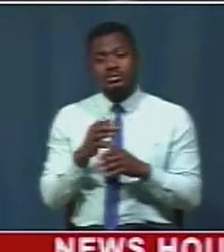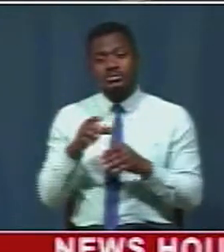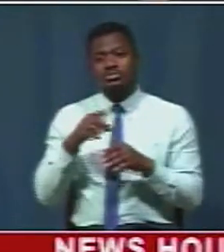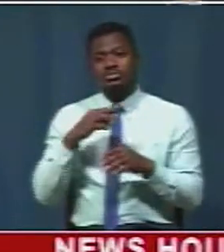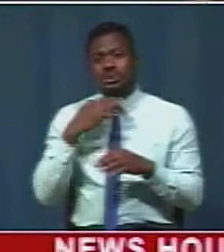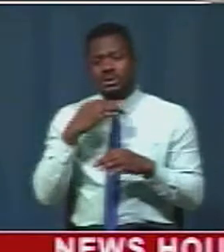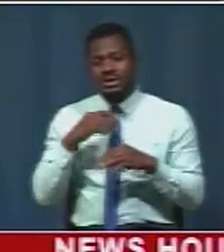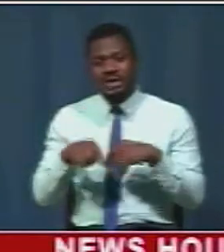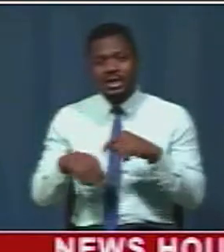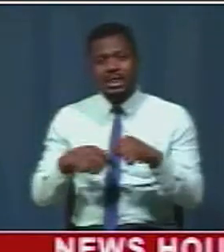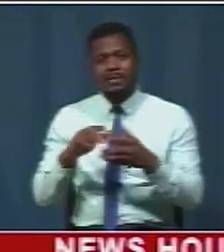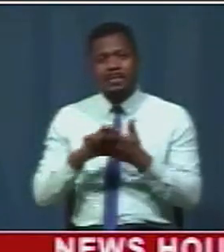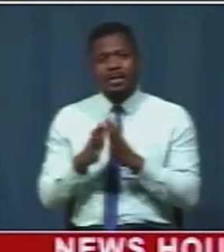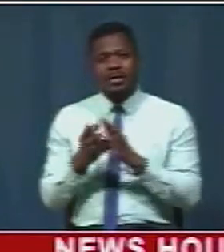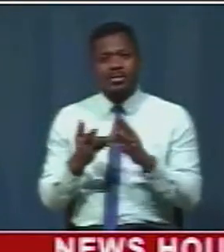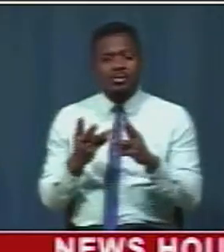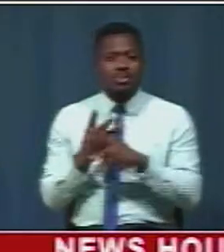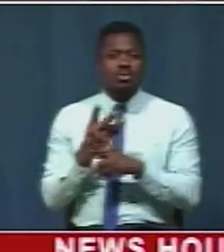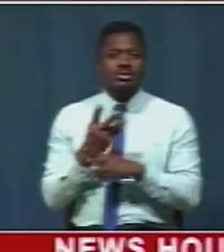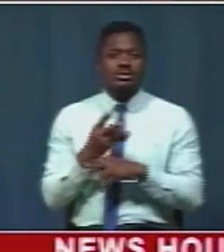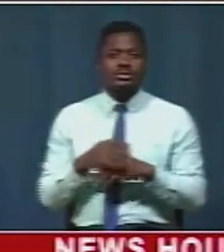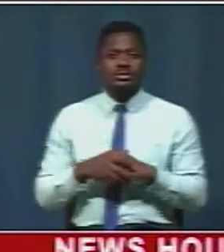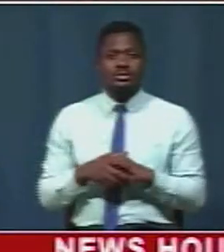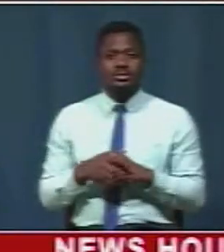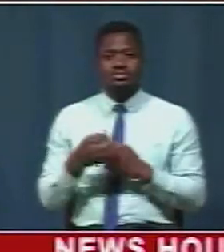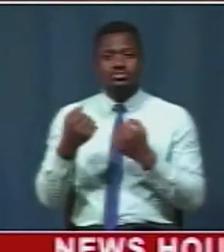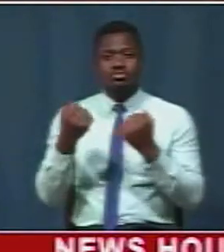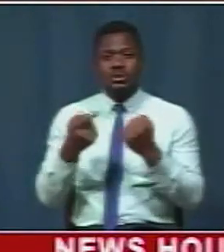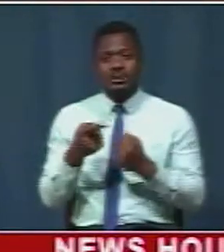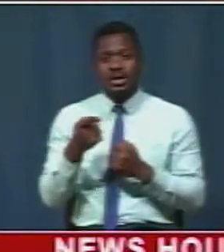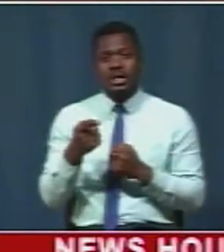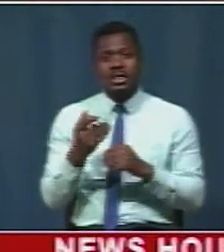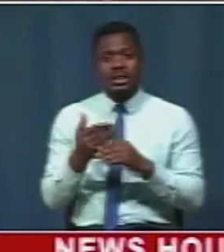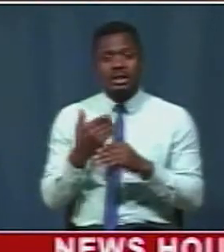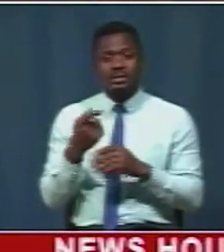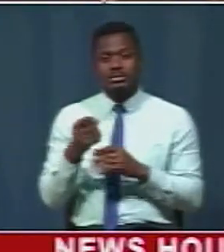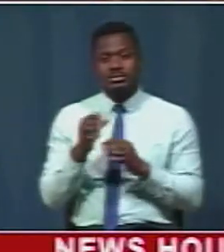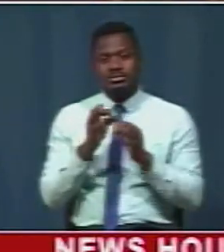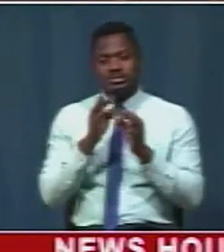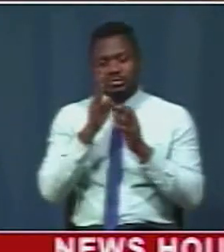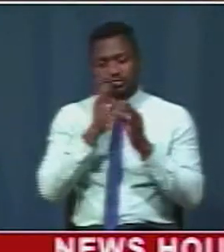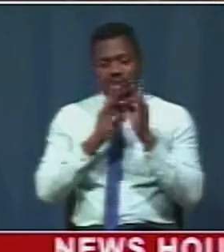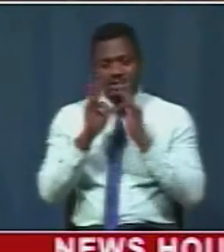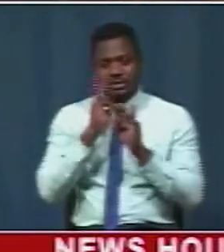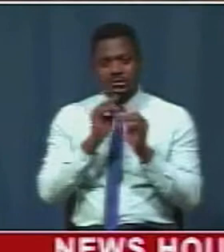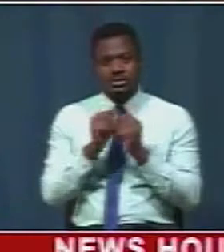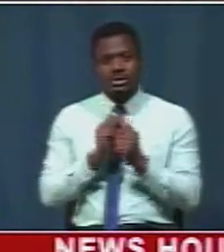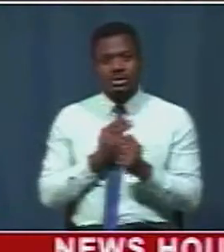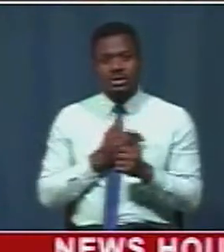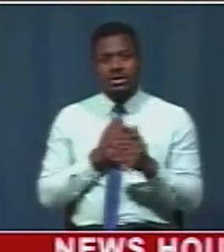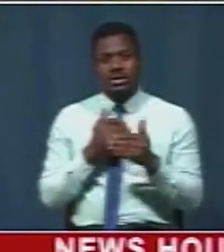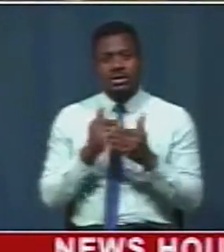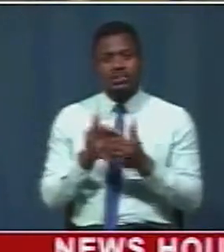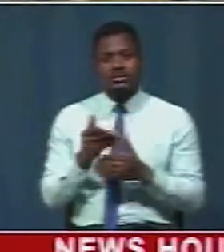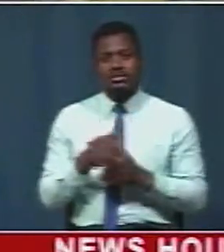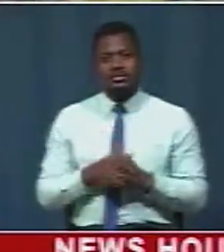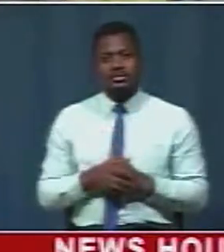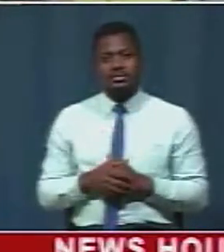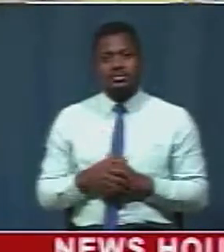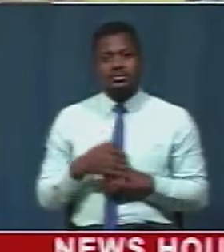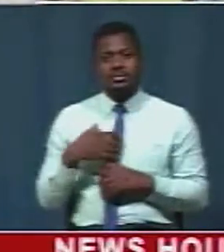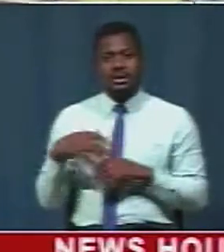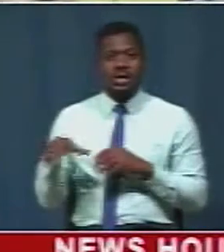the situation is getting worse. This driver earlier shared his frustration with us near Garu. We